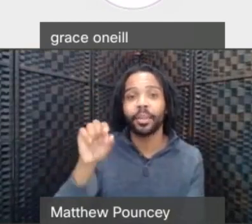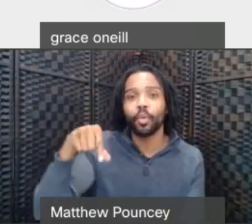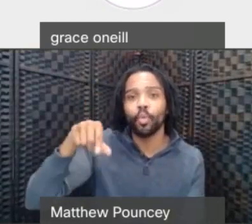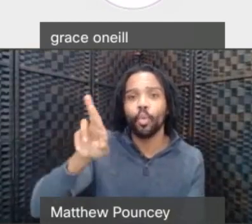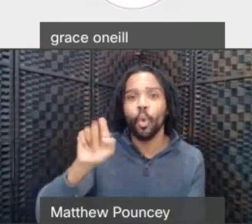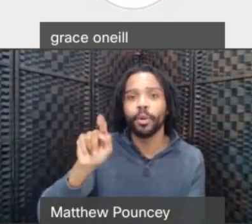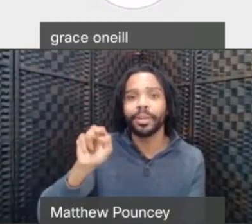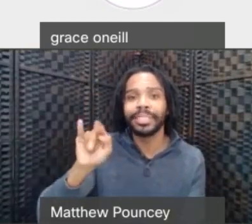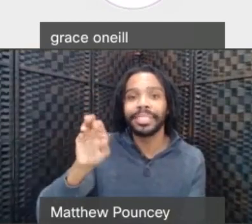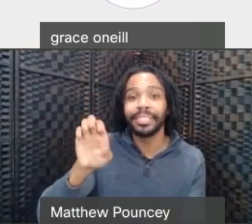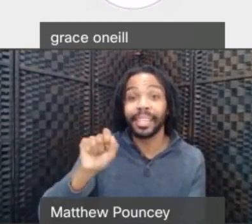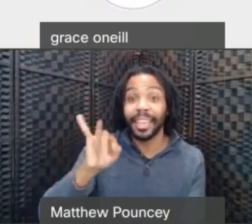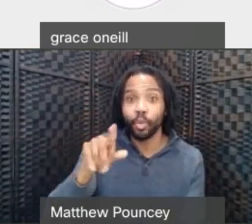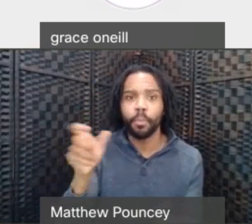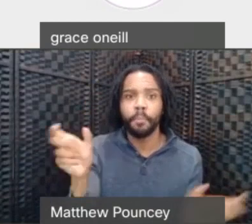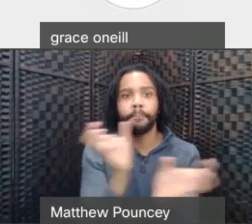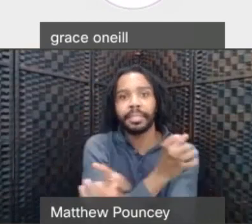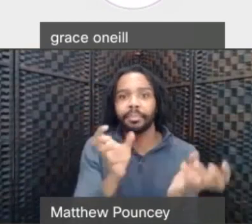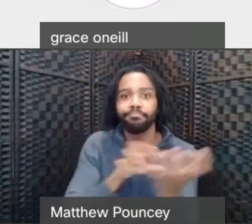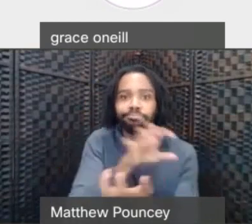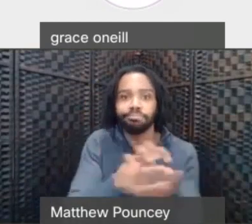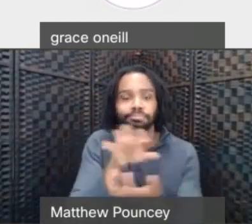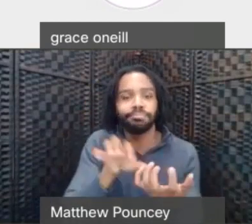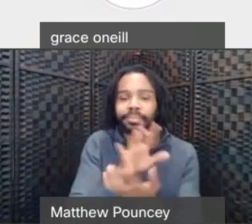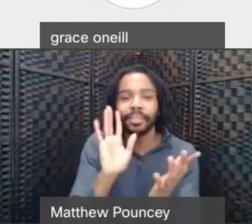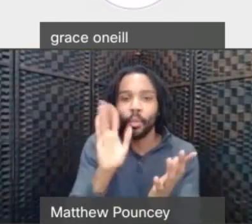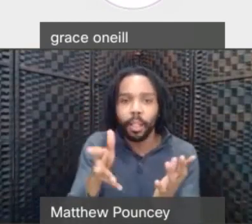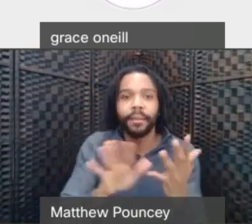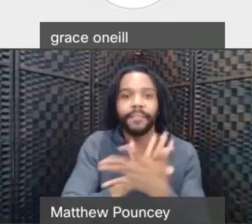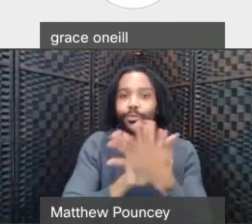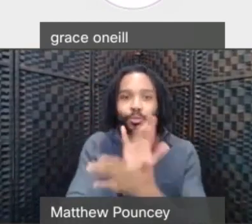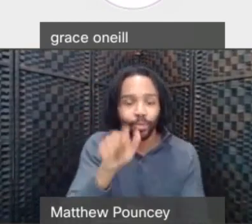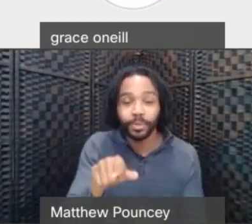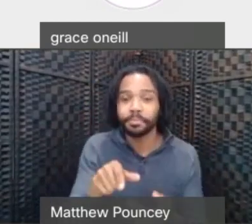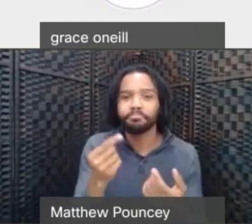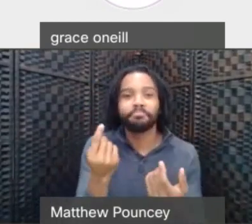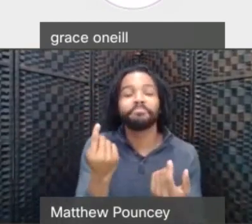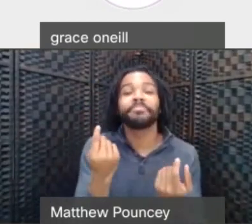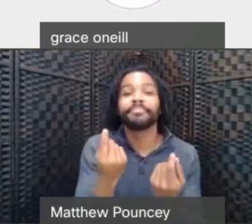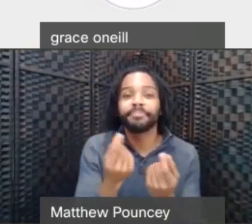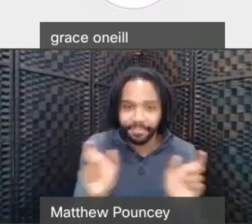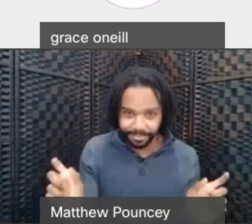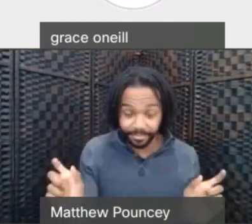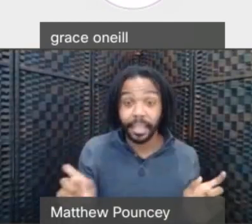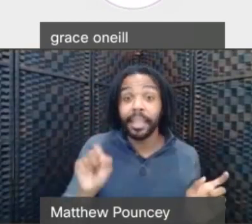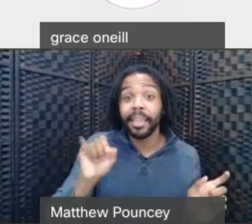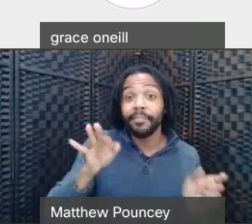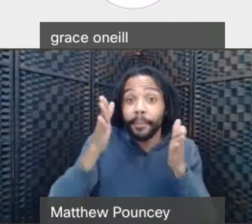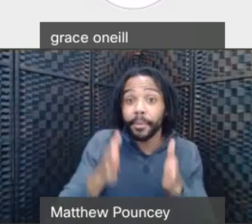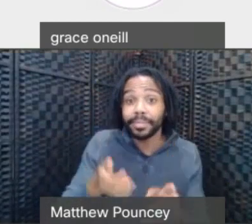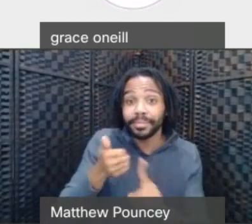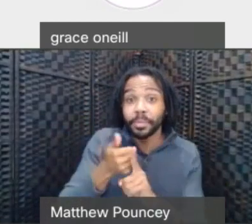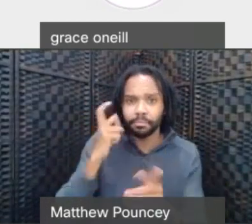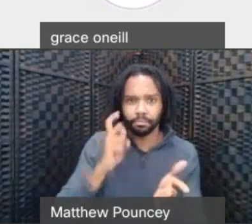you will be confused by the guidance. And so they're very different. The other point is that if someone is symptomatic